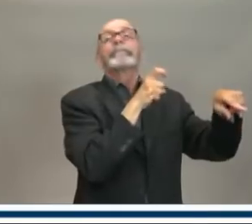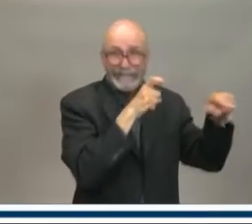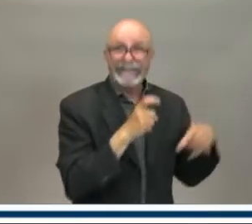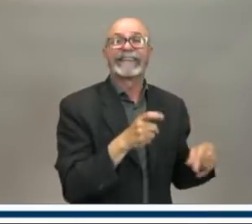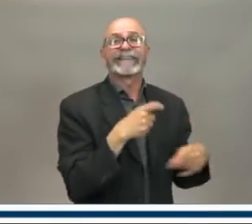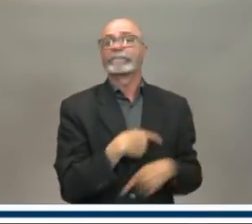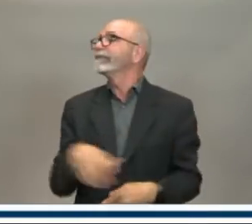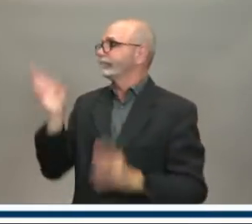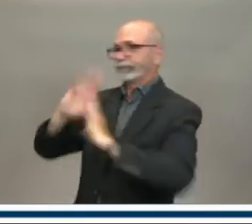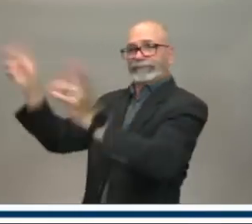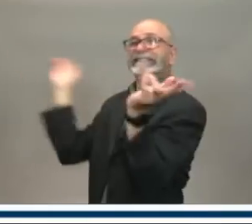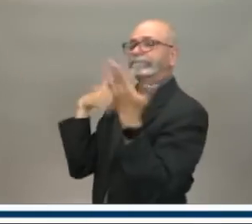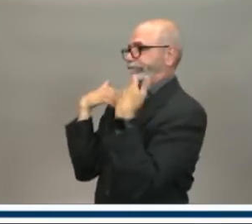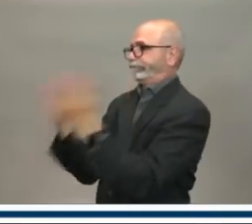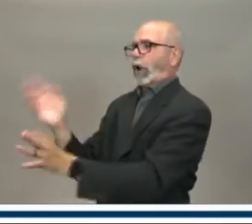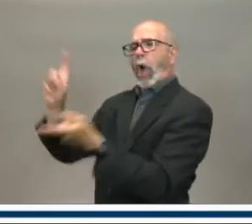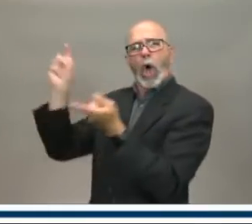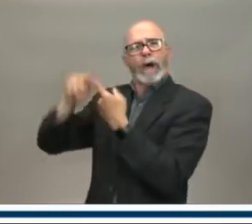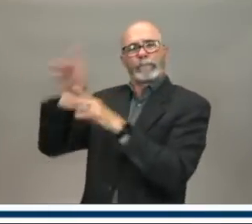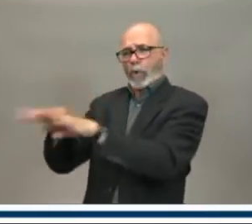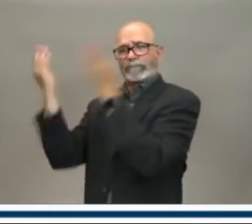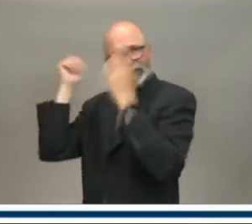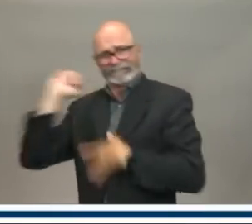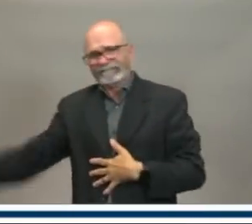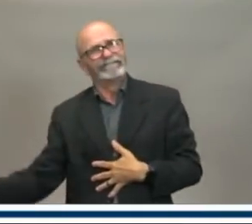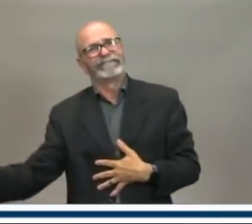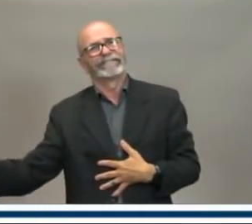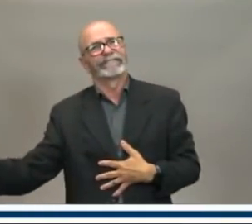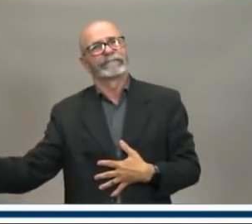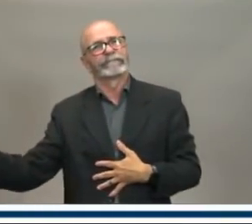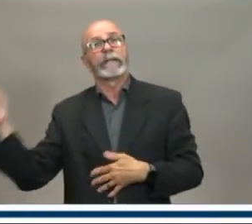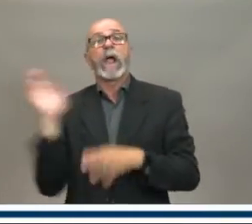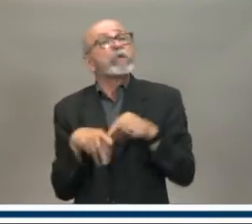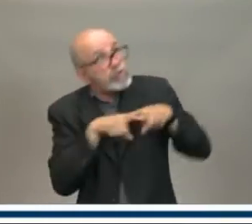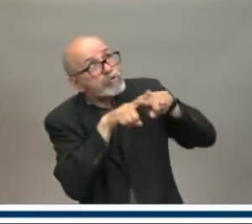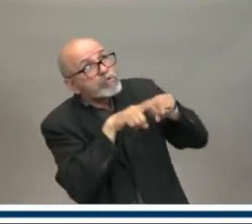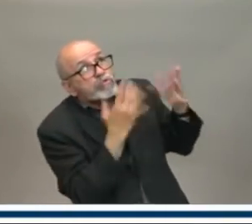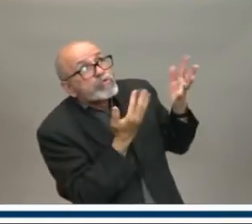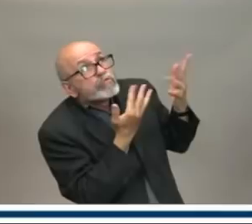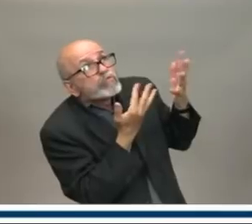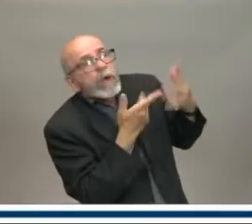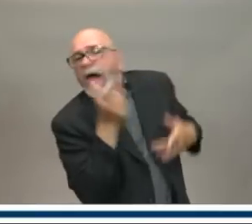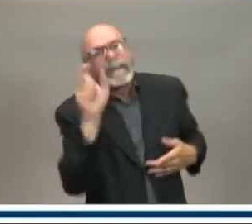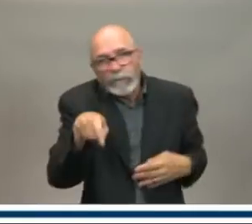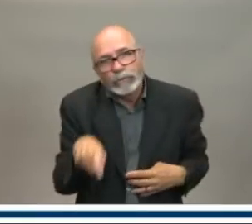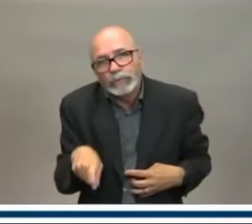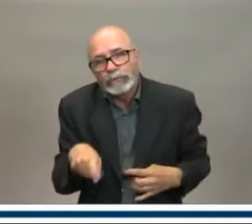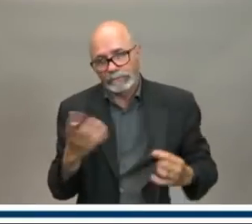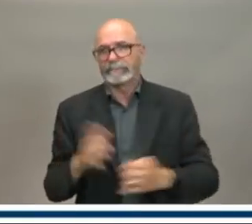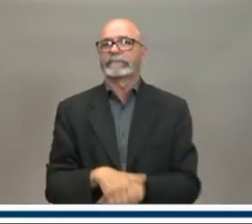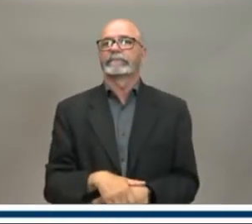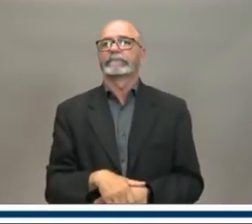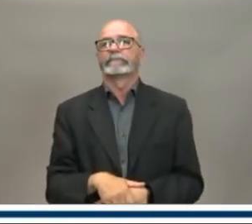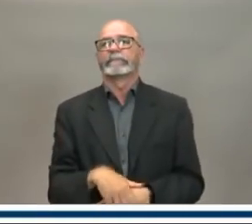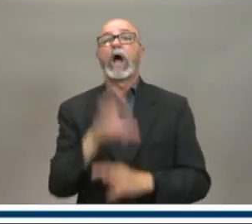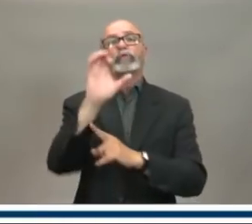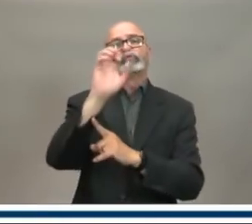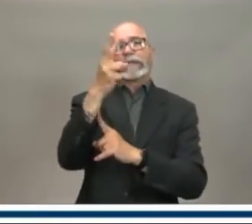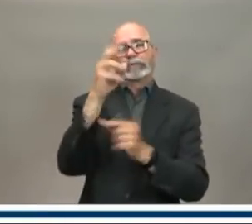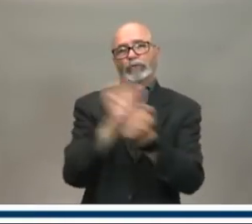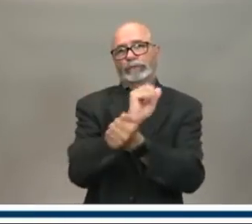to deal with the economy of Nova Scotia. Next question will go to John McPhee with the Chronicle Herald. Thank